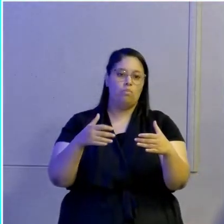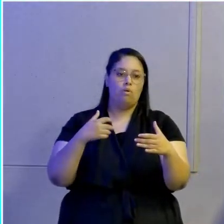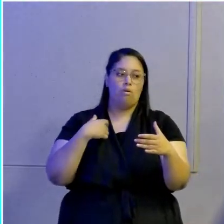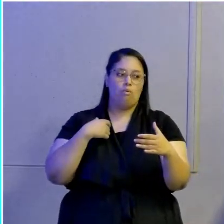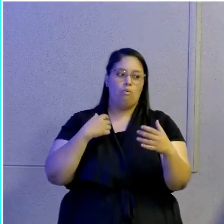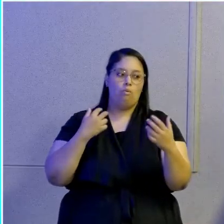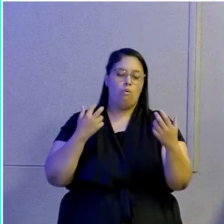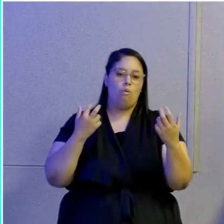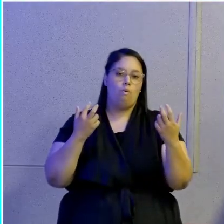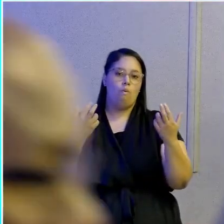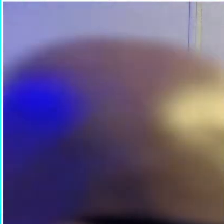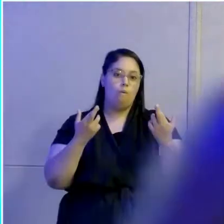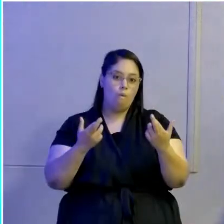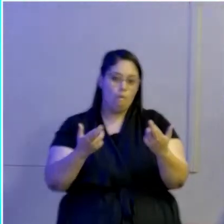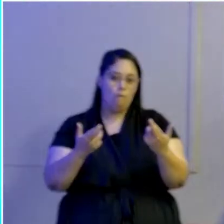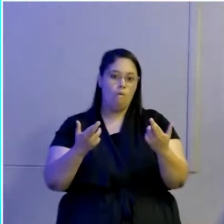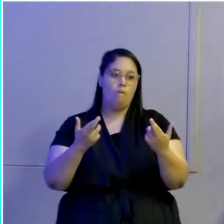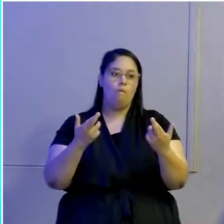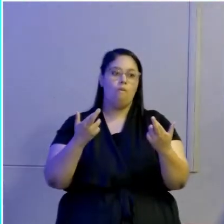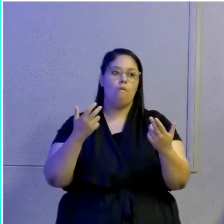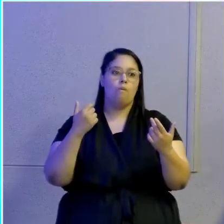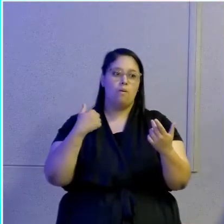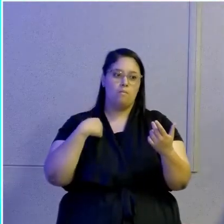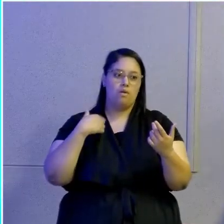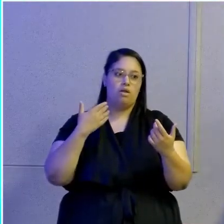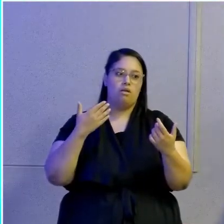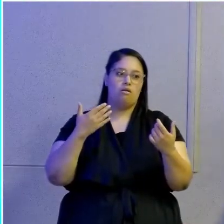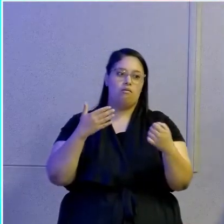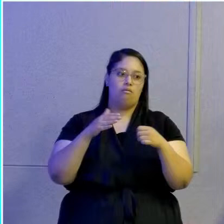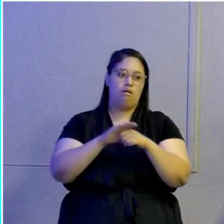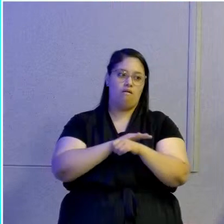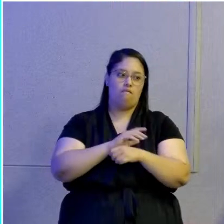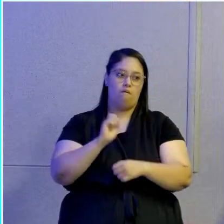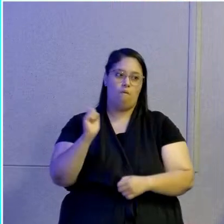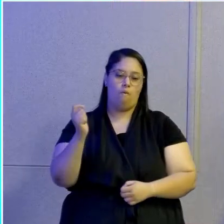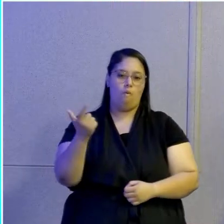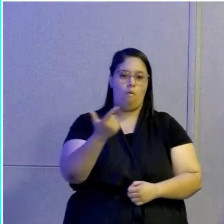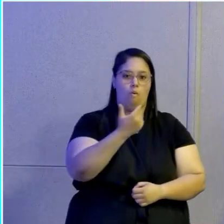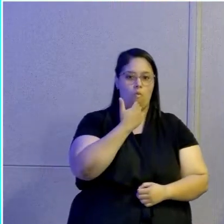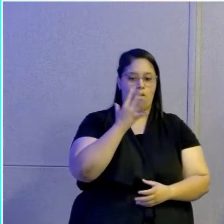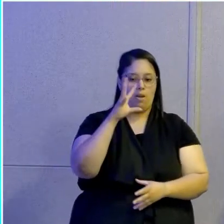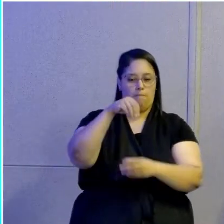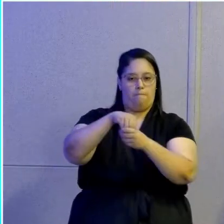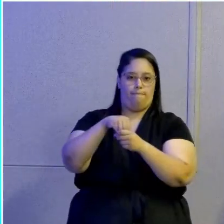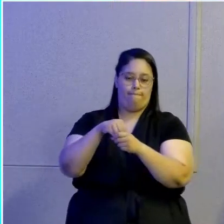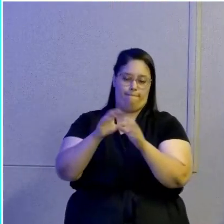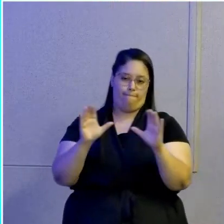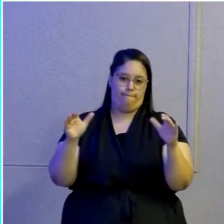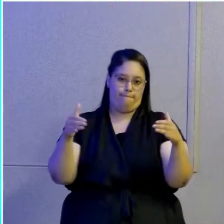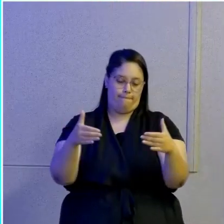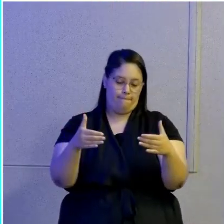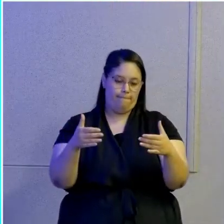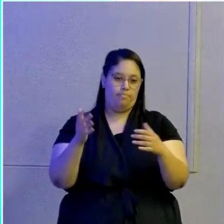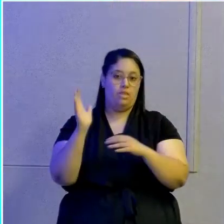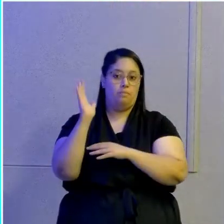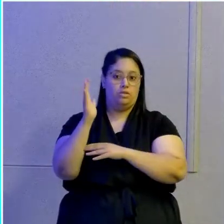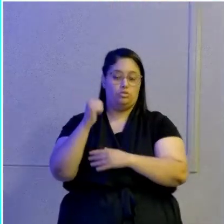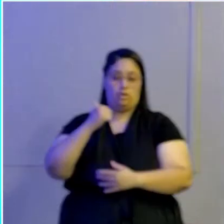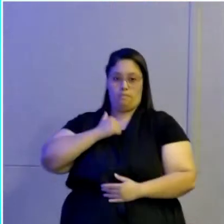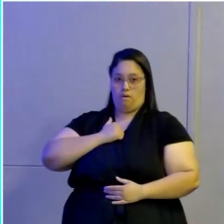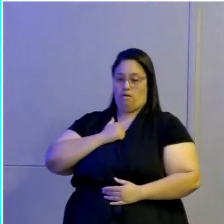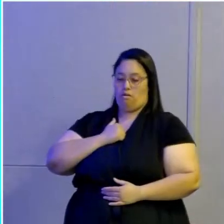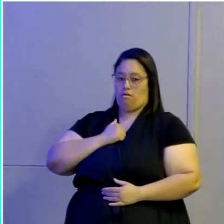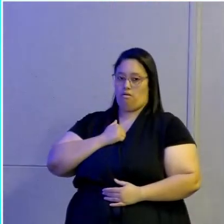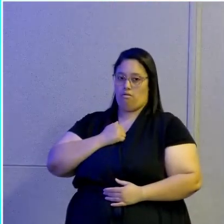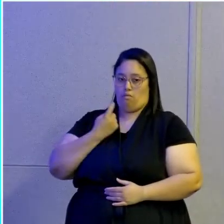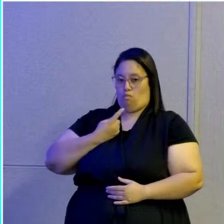will cover everyone else who is in the consortium. And the presentation is not mine only,